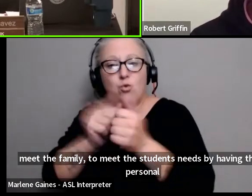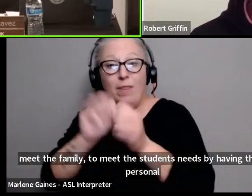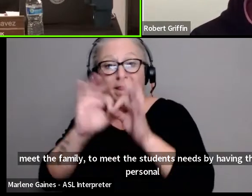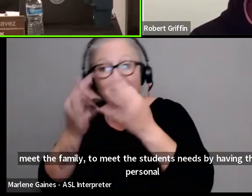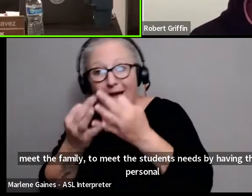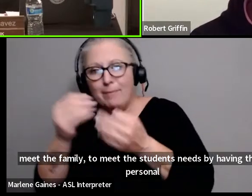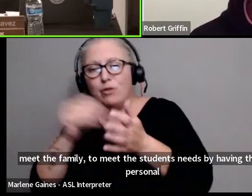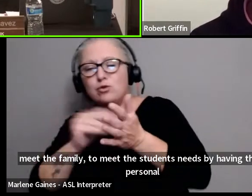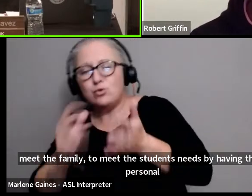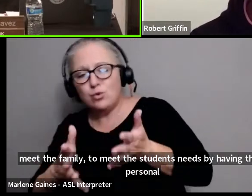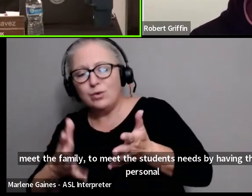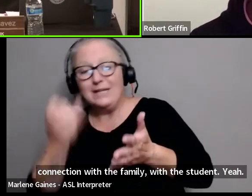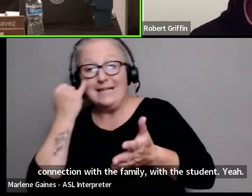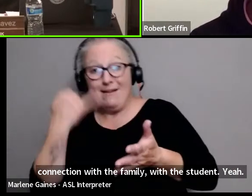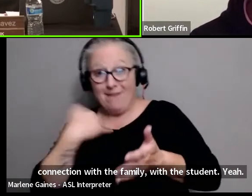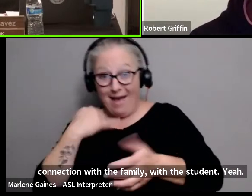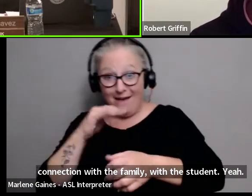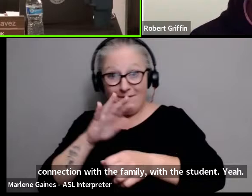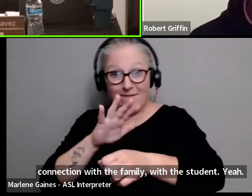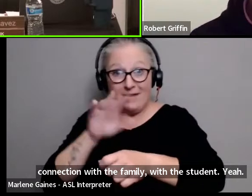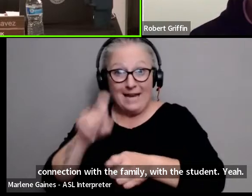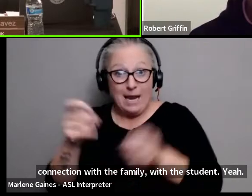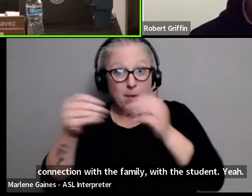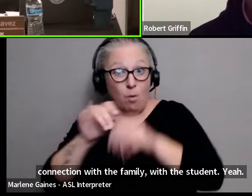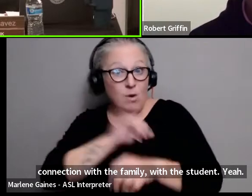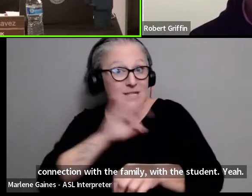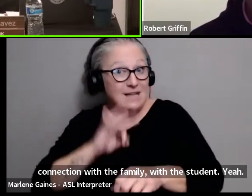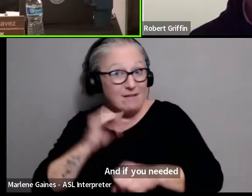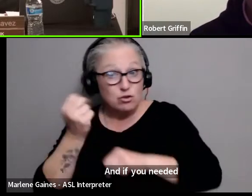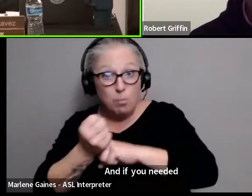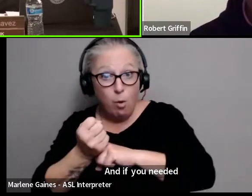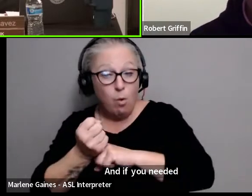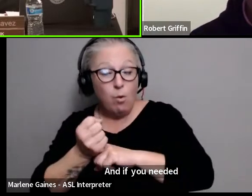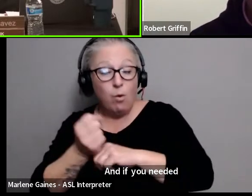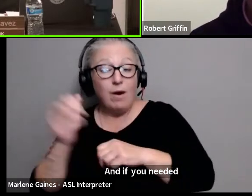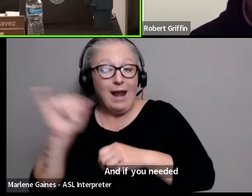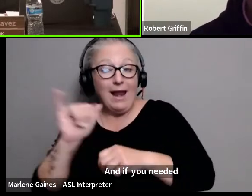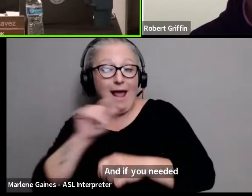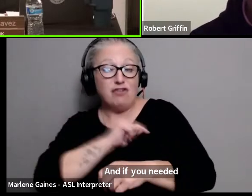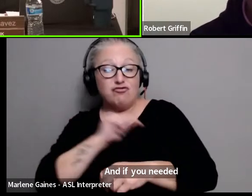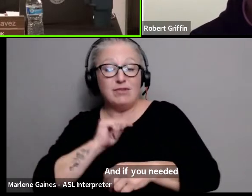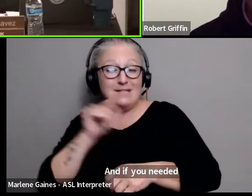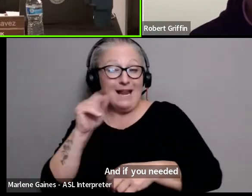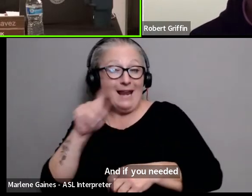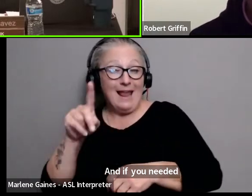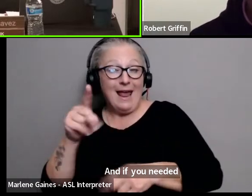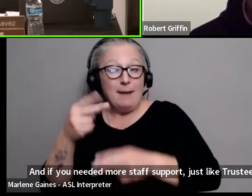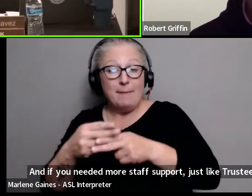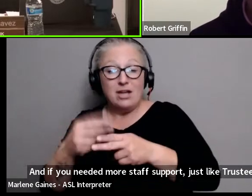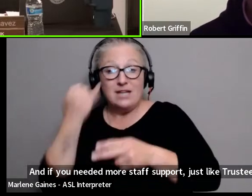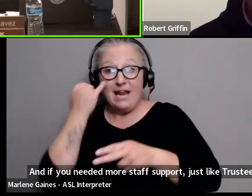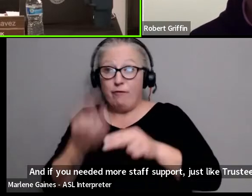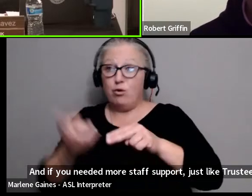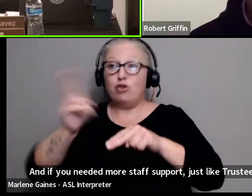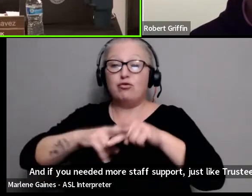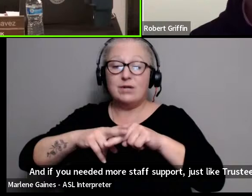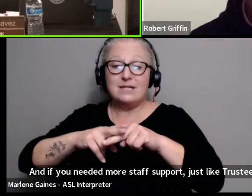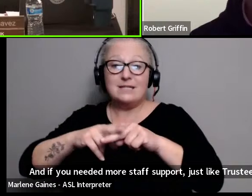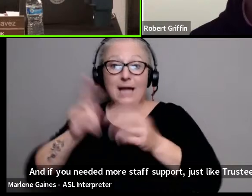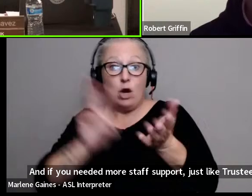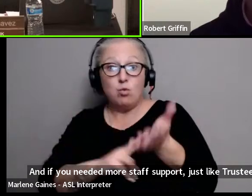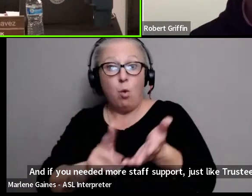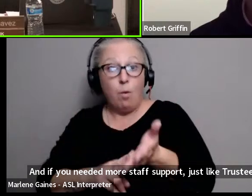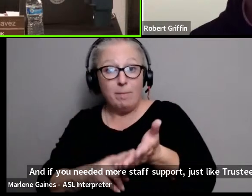Yeah. And if we had enough, if you need more staff support, just like Trustee Lance said, if we're increasing